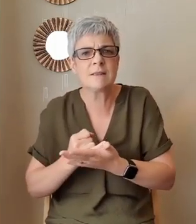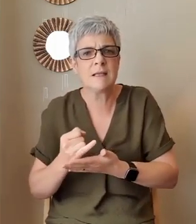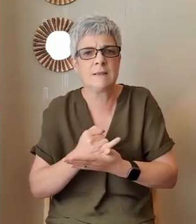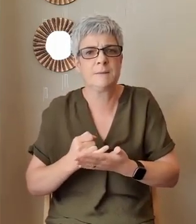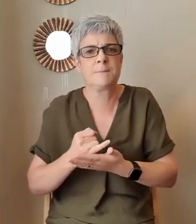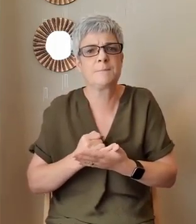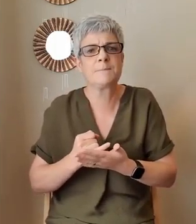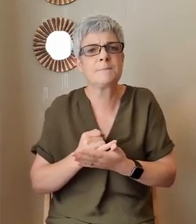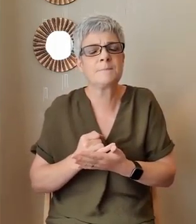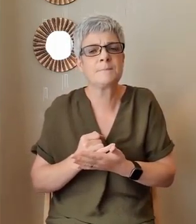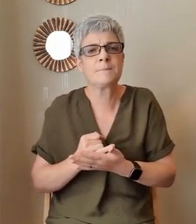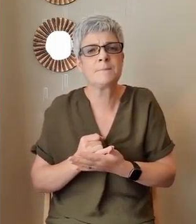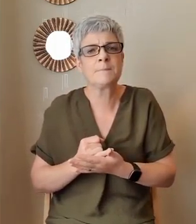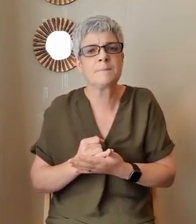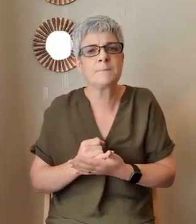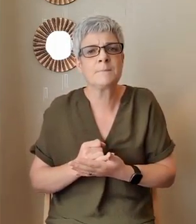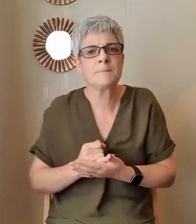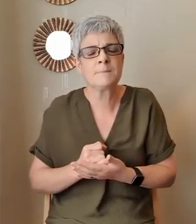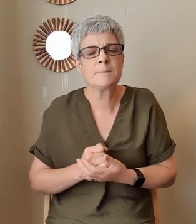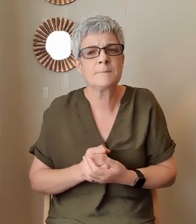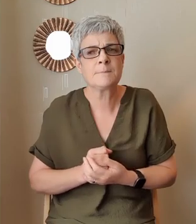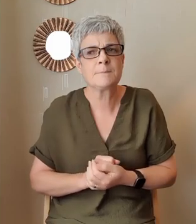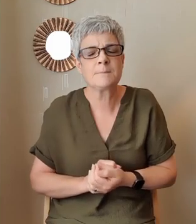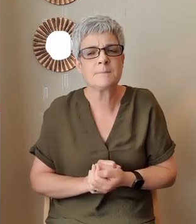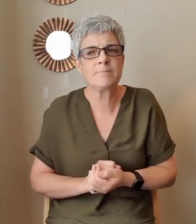which we have sinned.